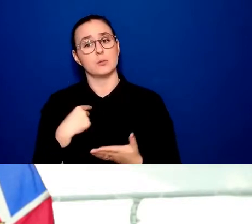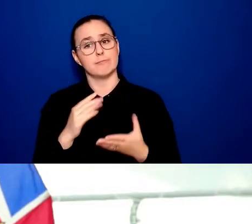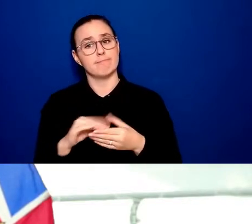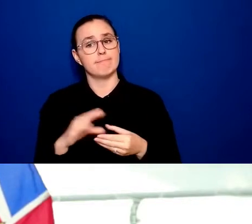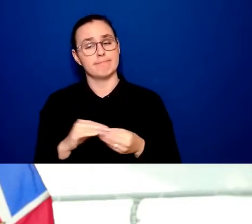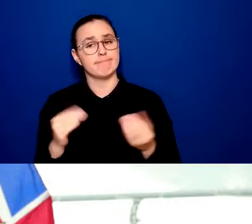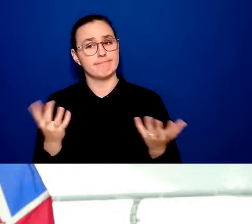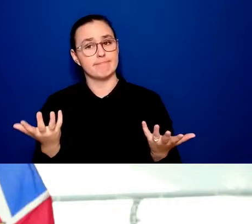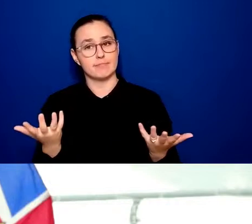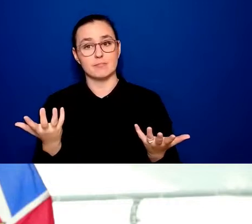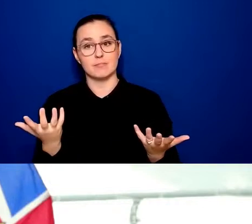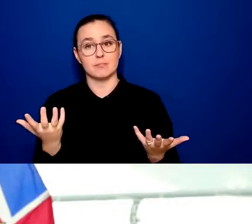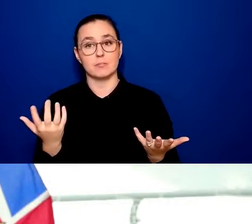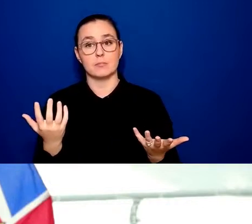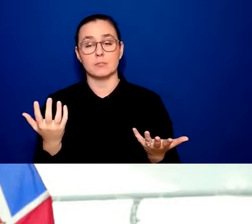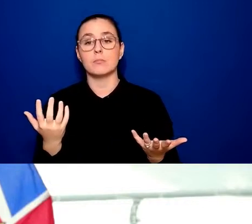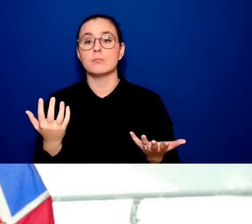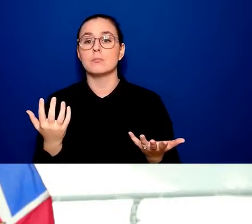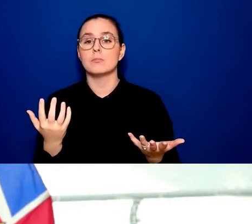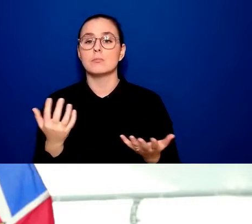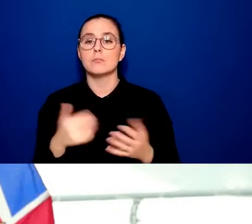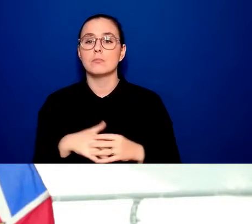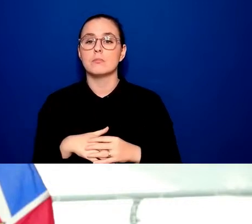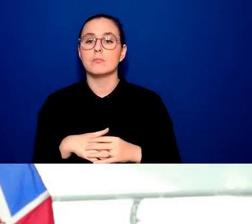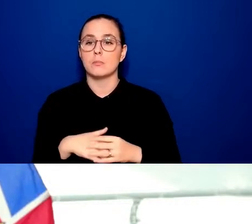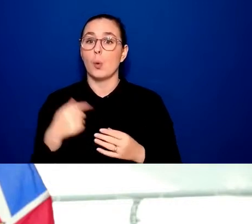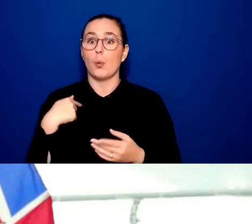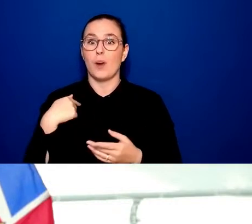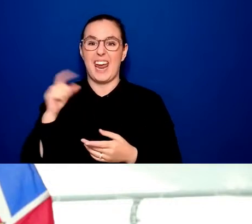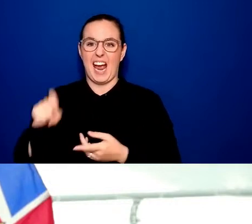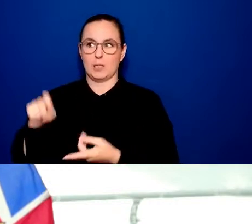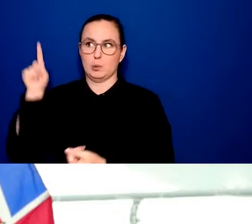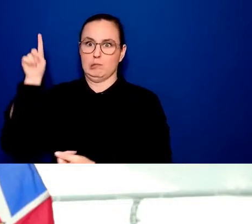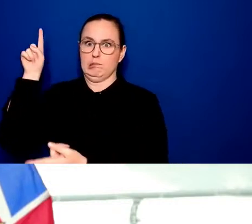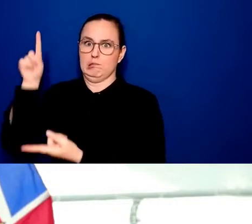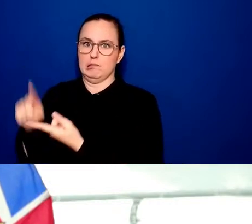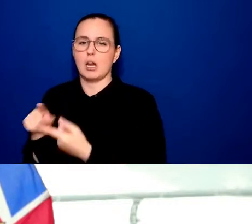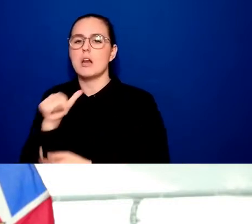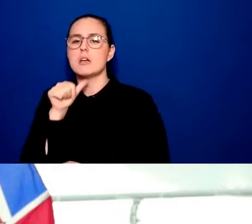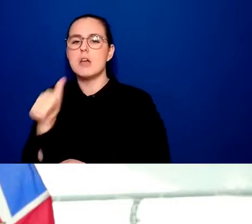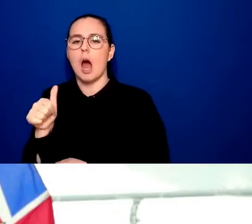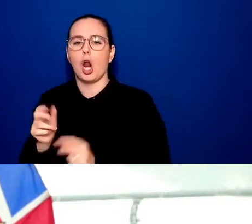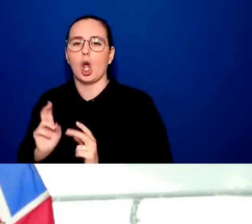reduced non-urgent scheduled surgeries in several health authorities. The pressure on hospitals